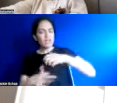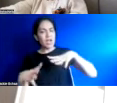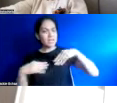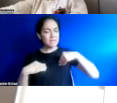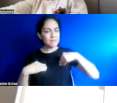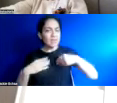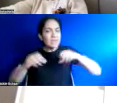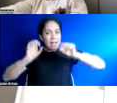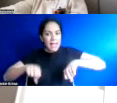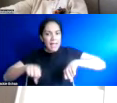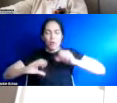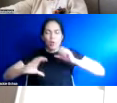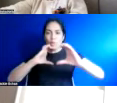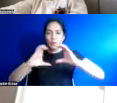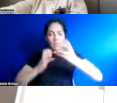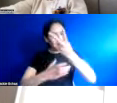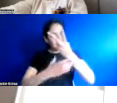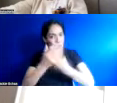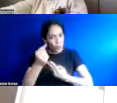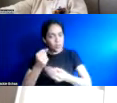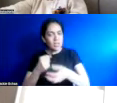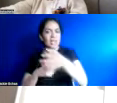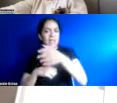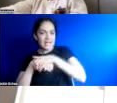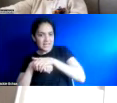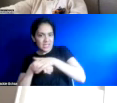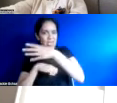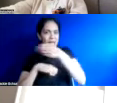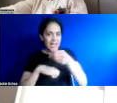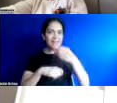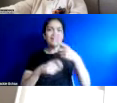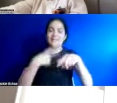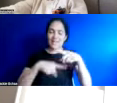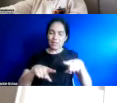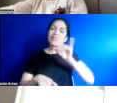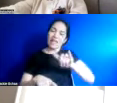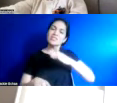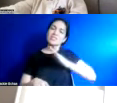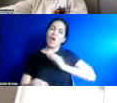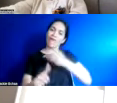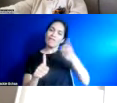and also sign. That's where we're starting.